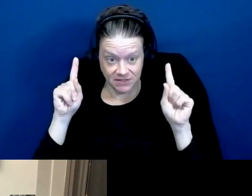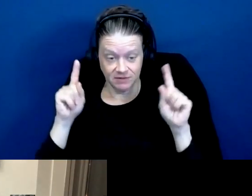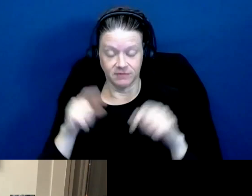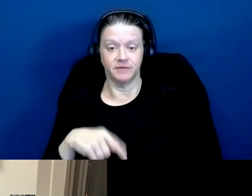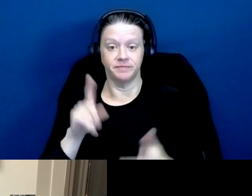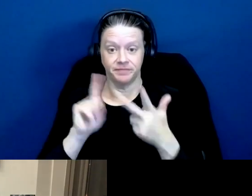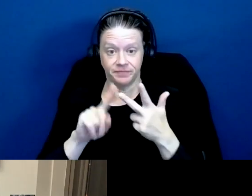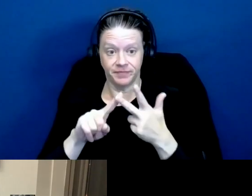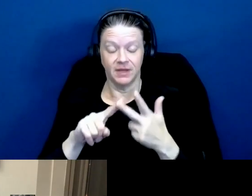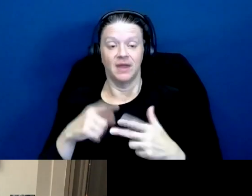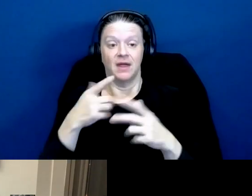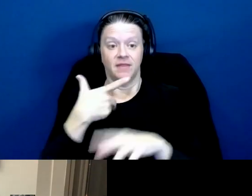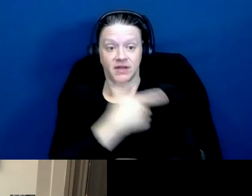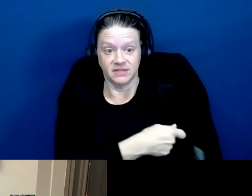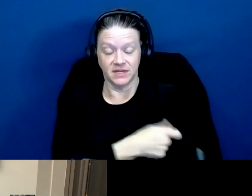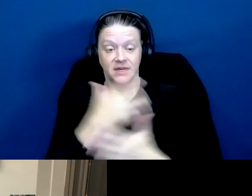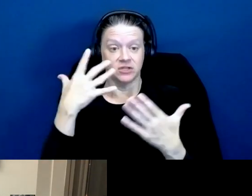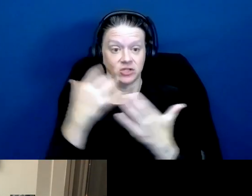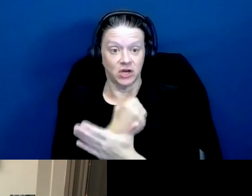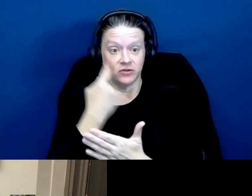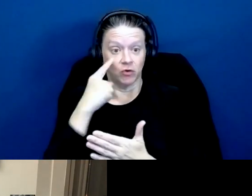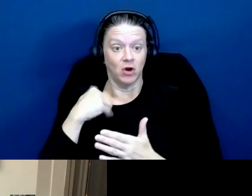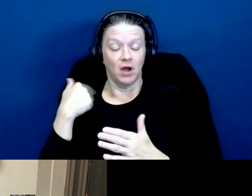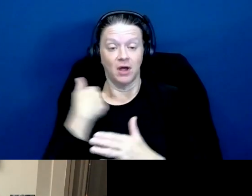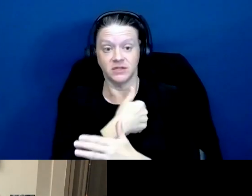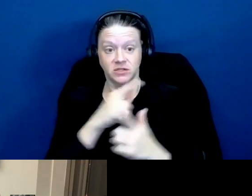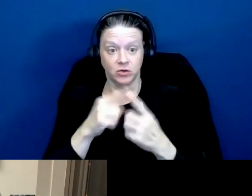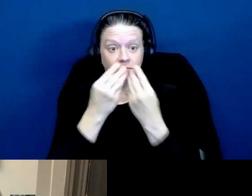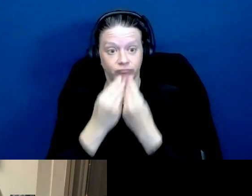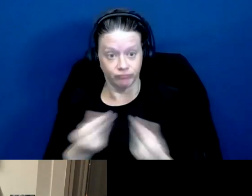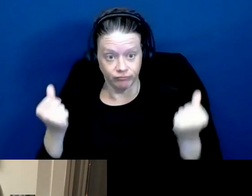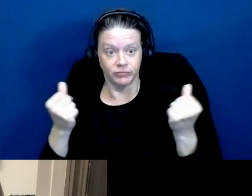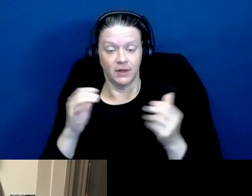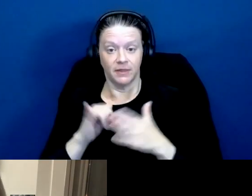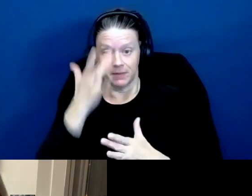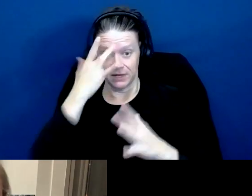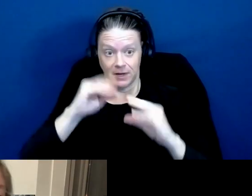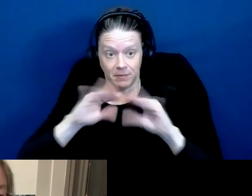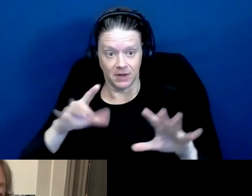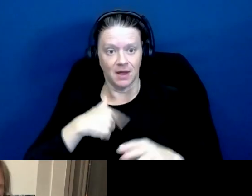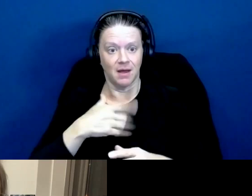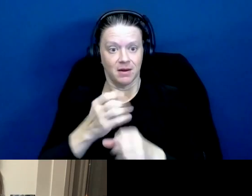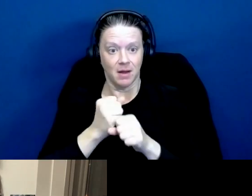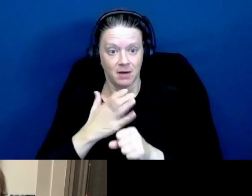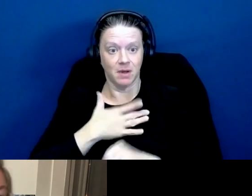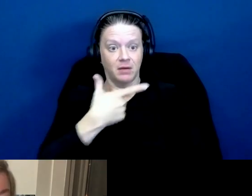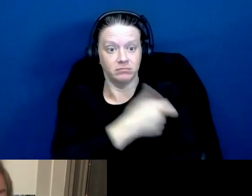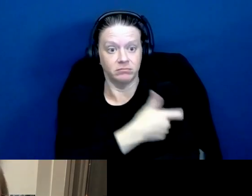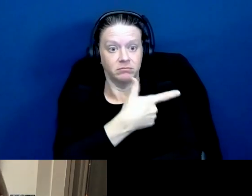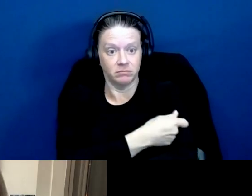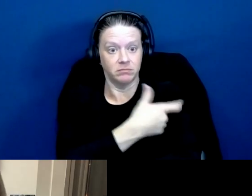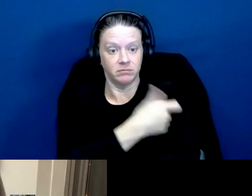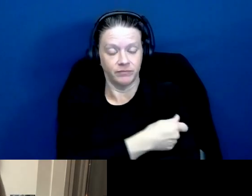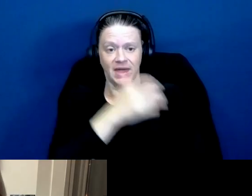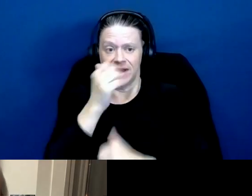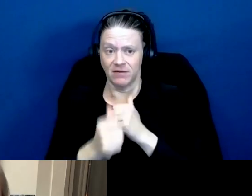is a chance for us to come out of this terrible pandemic. And I got my 3 doses, as so has everybody else I love, and